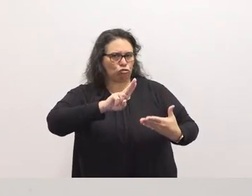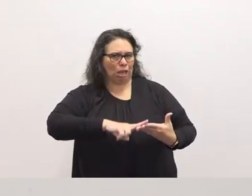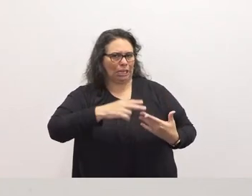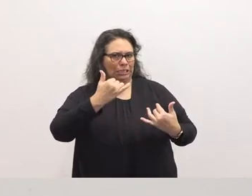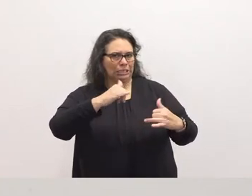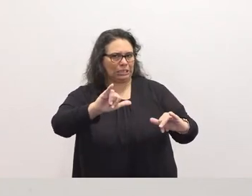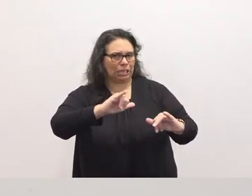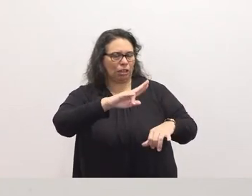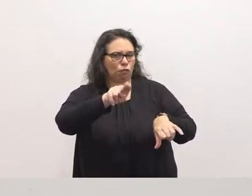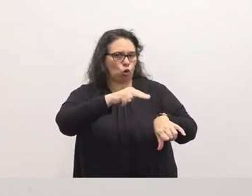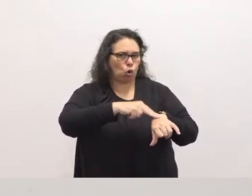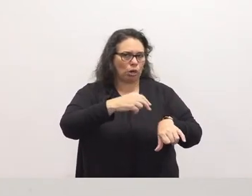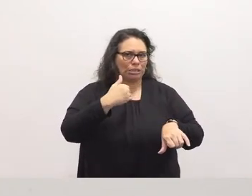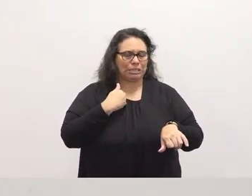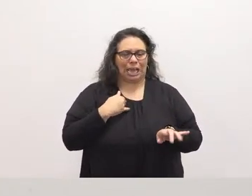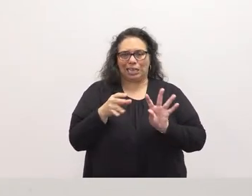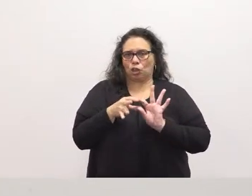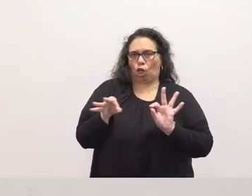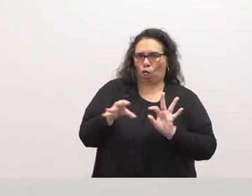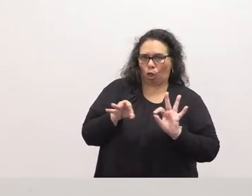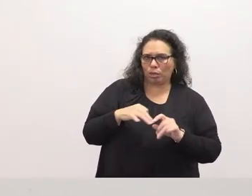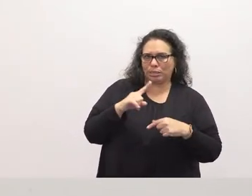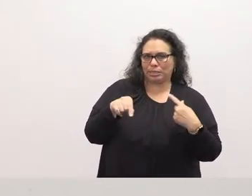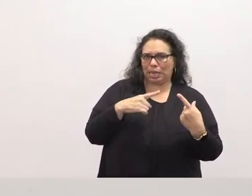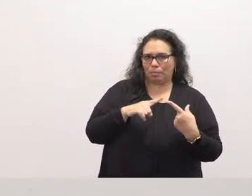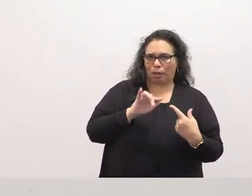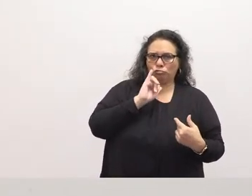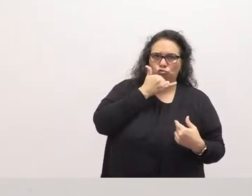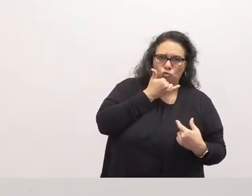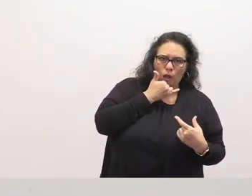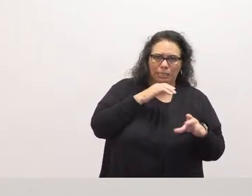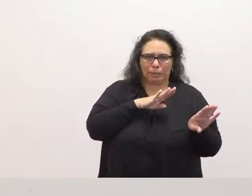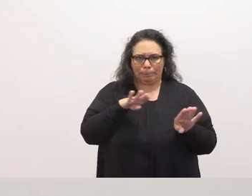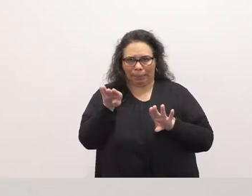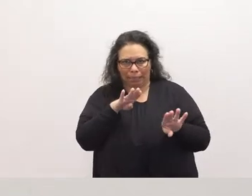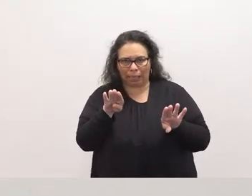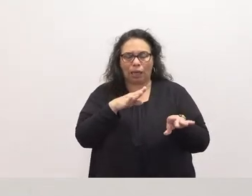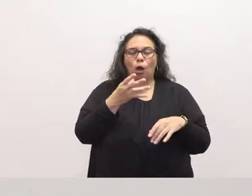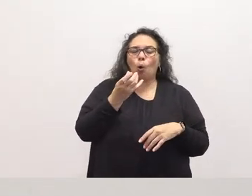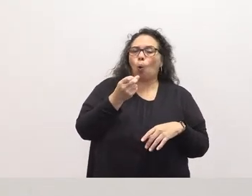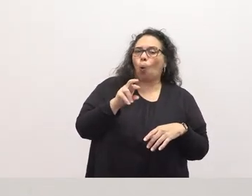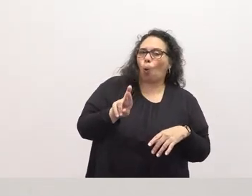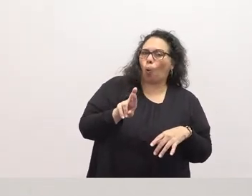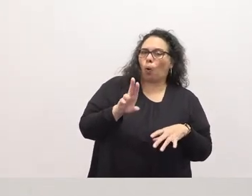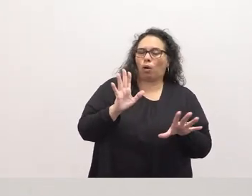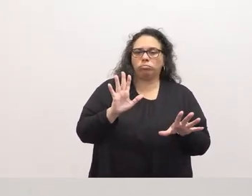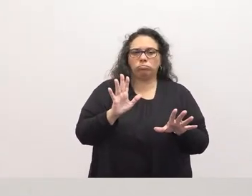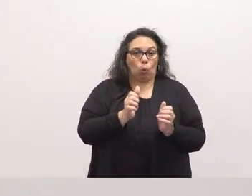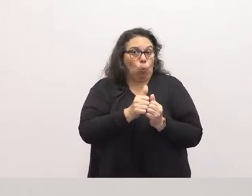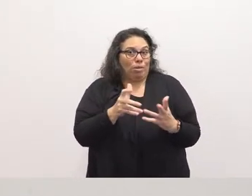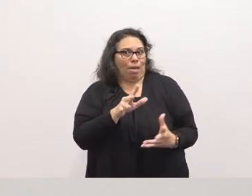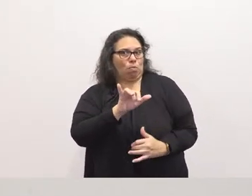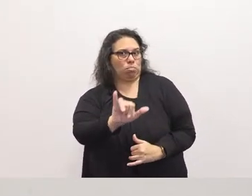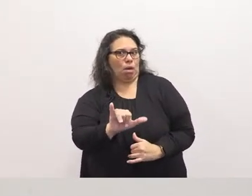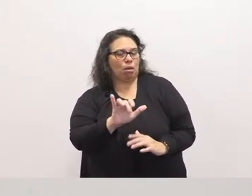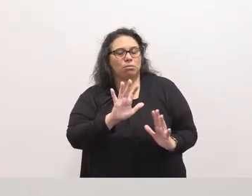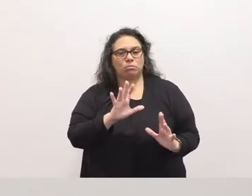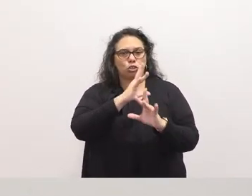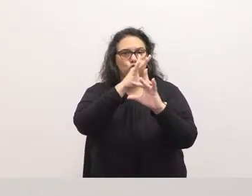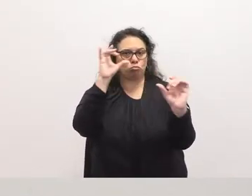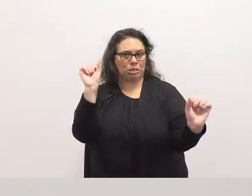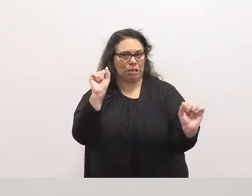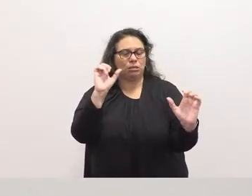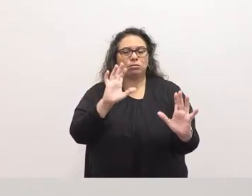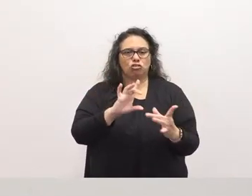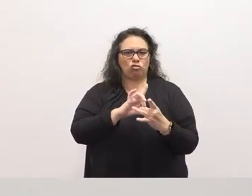has clauses about, you know, wrongful conduct, or even without wrongful conduct, to release the superintendent. So